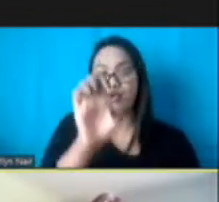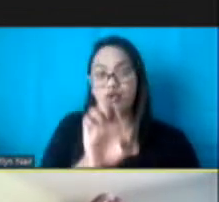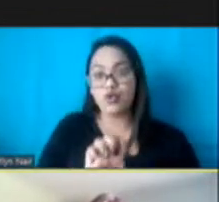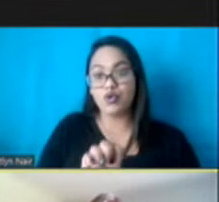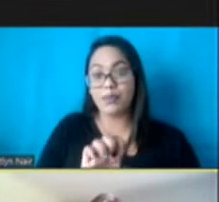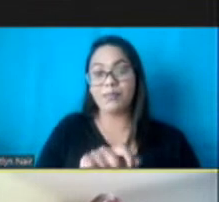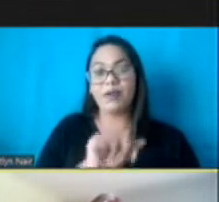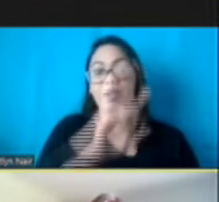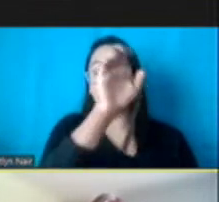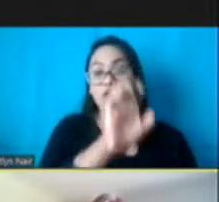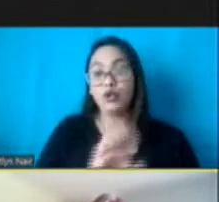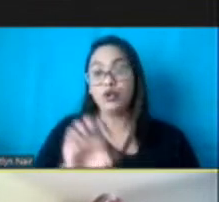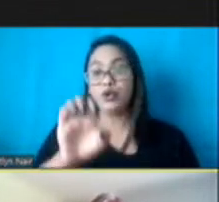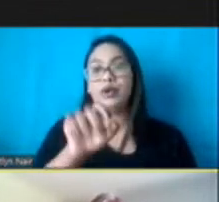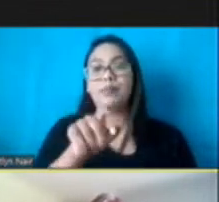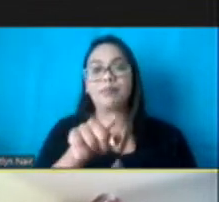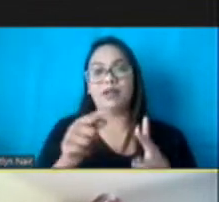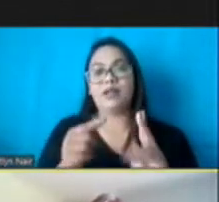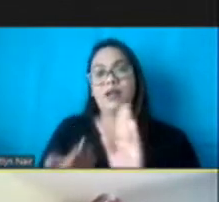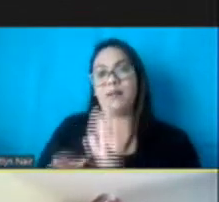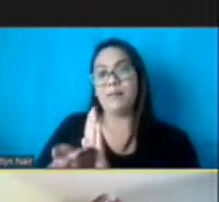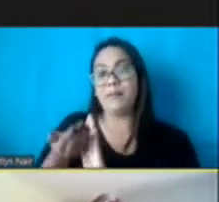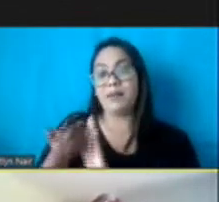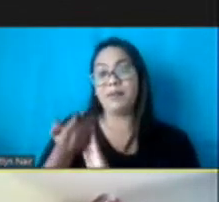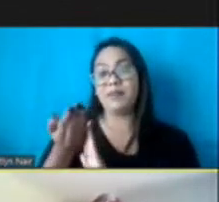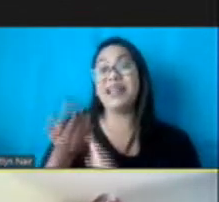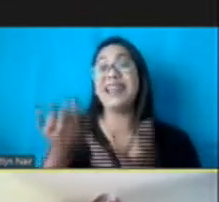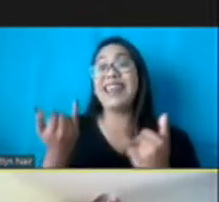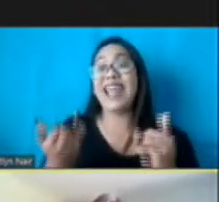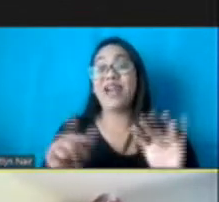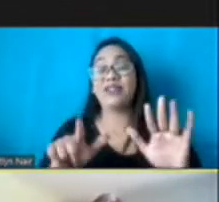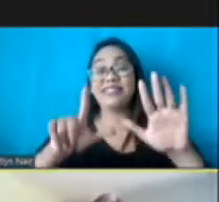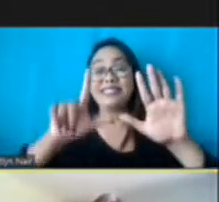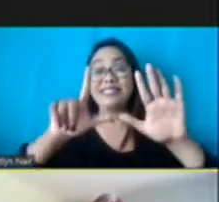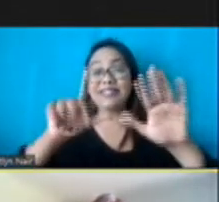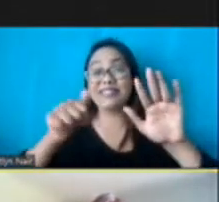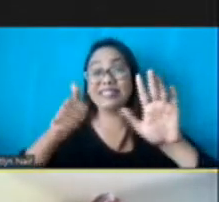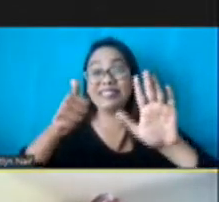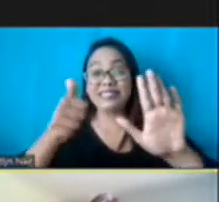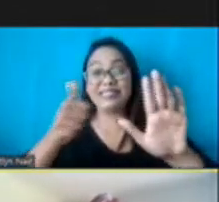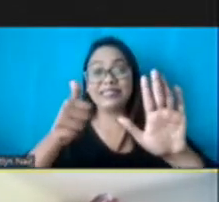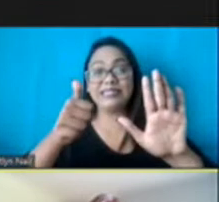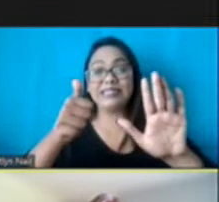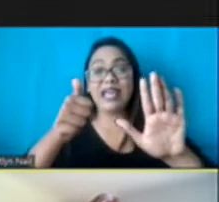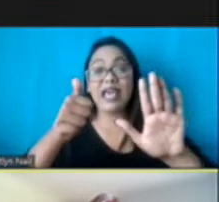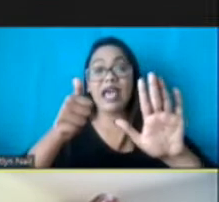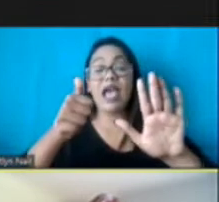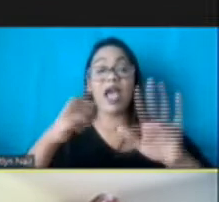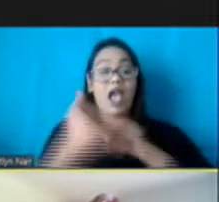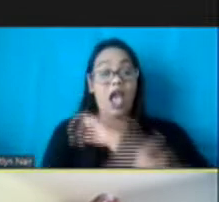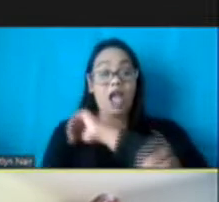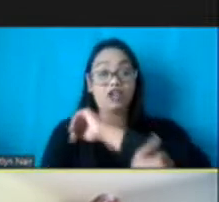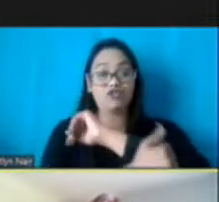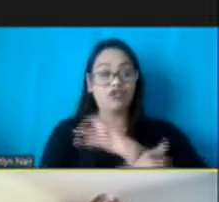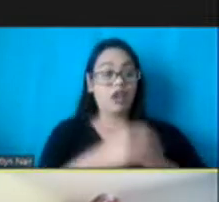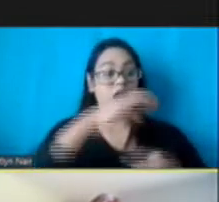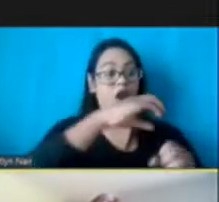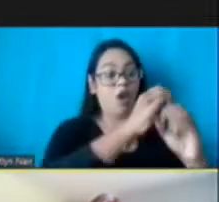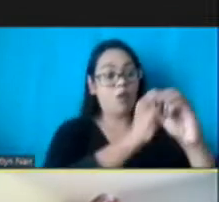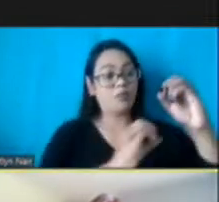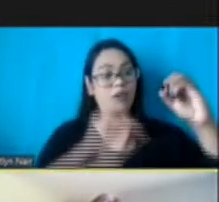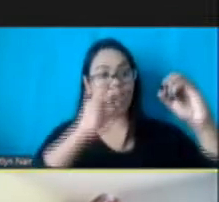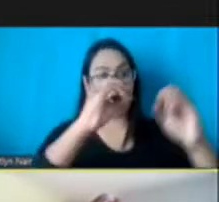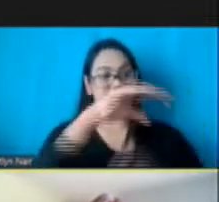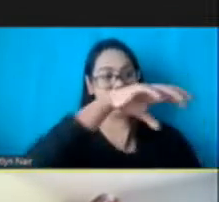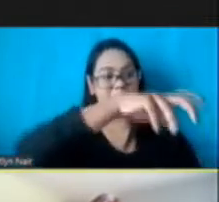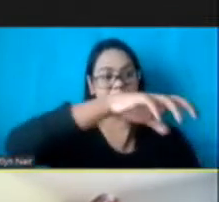had mentioned, now 76 countries that have detected Omicron. But I think just to realize that many of these